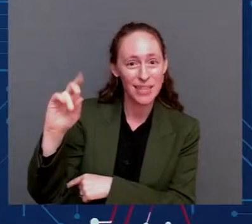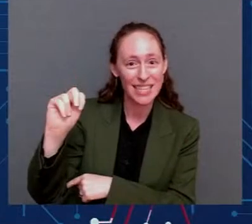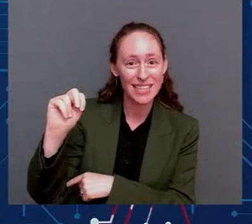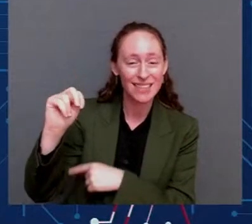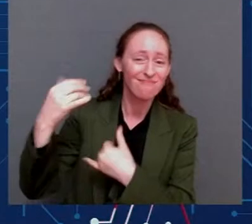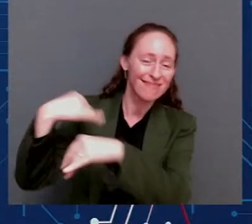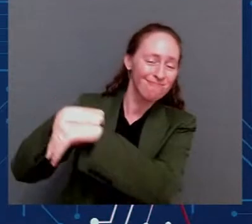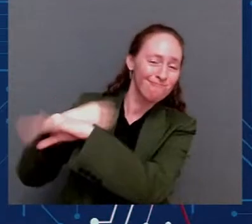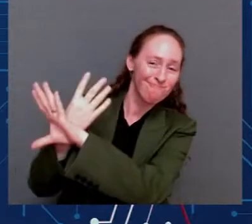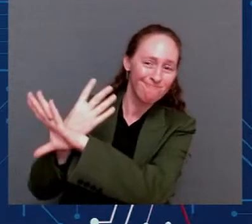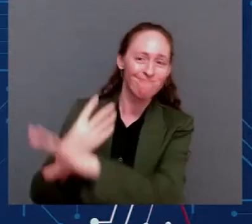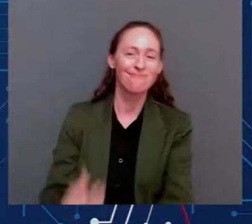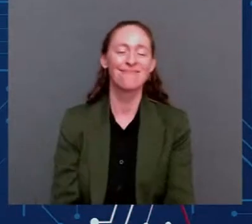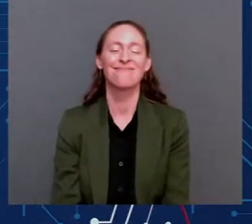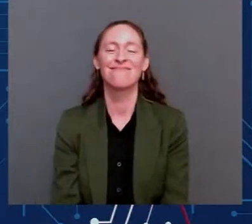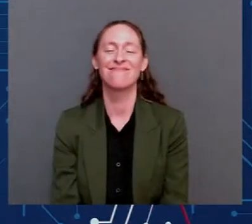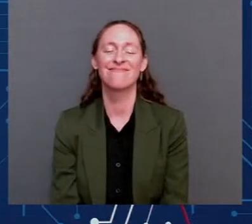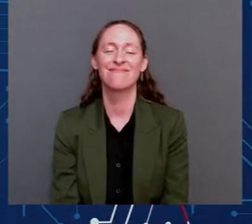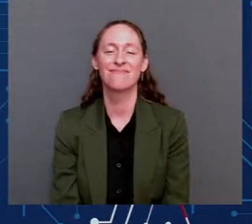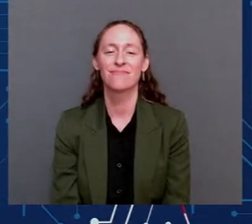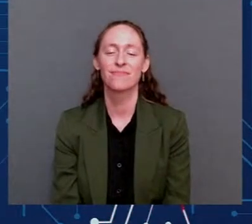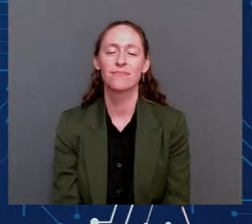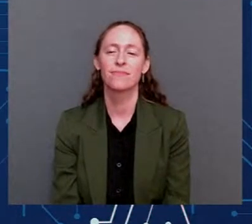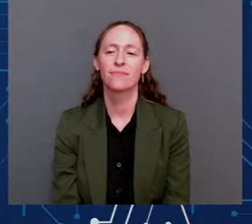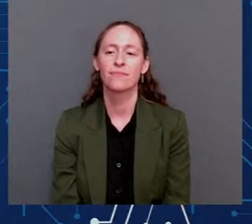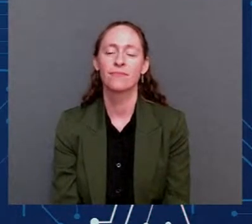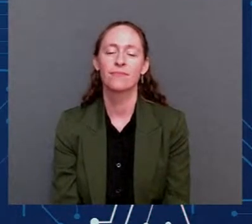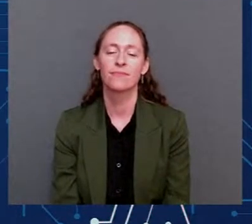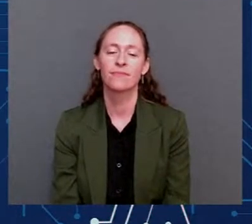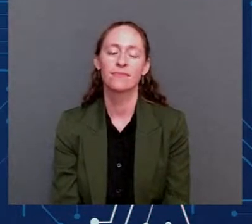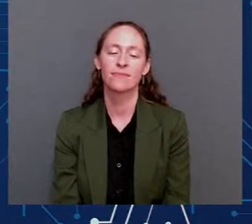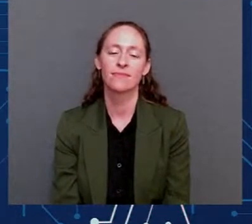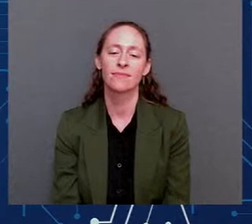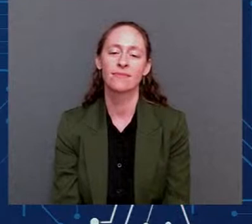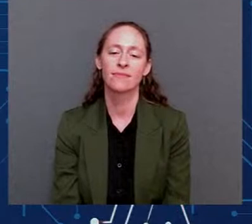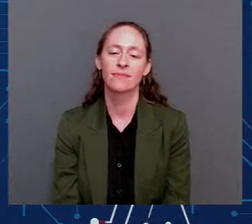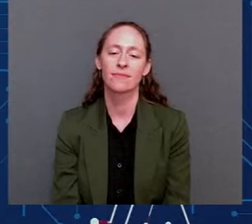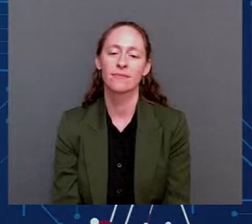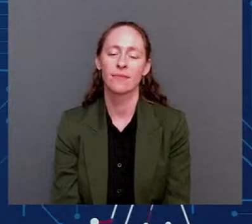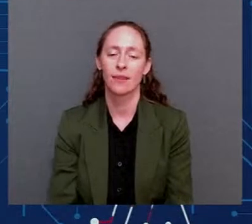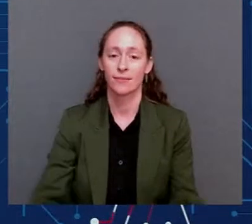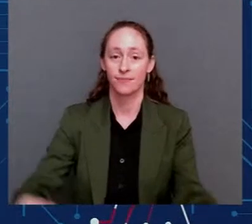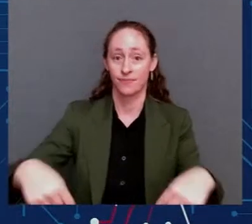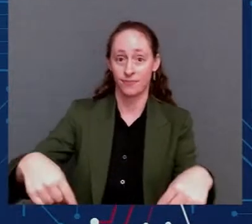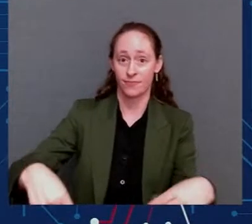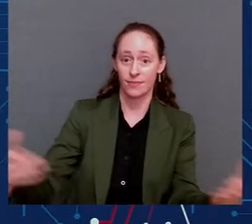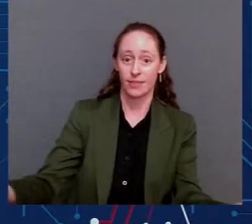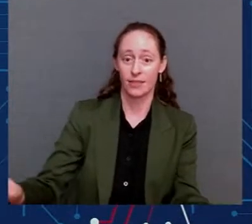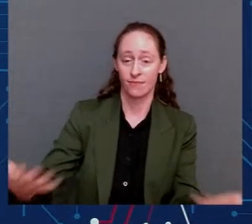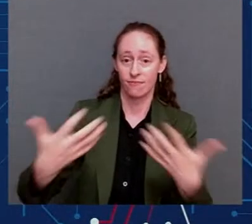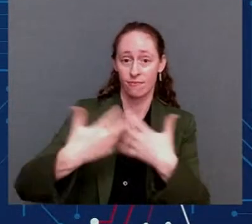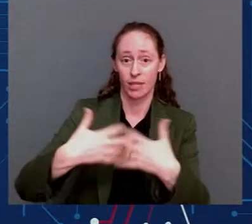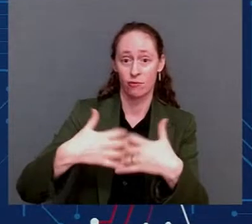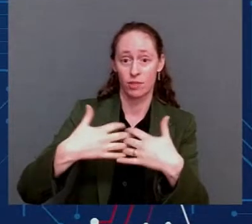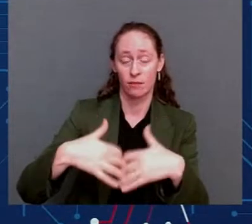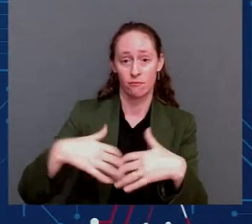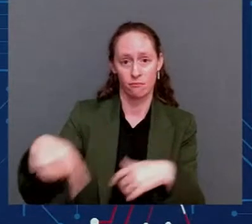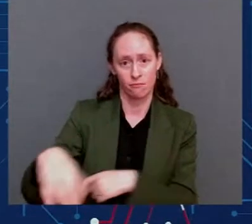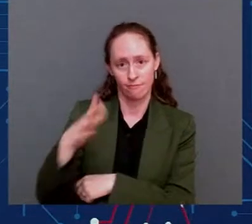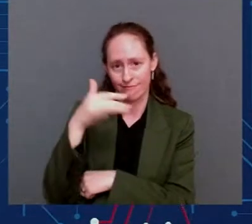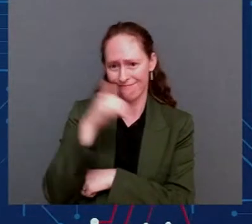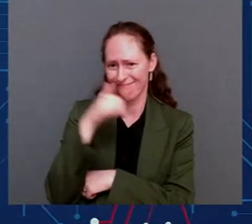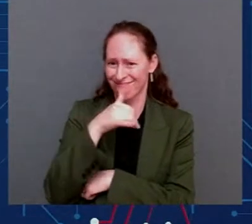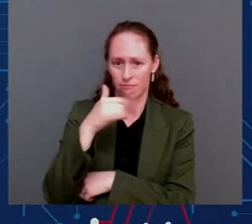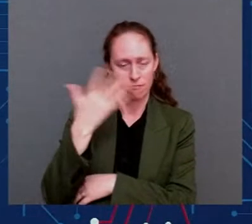paying jobs. That's what I've been focused on, and the reason that I've been here so many times. Good paying jobs right here in